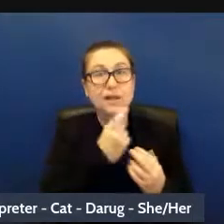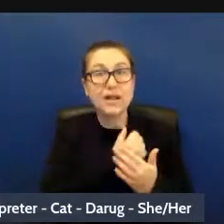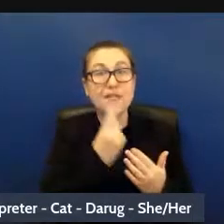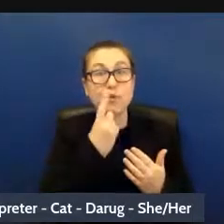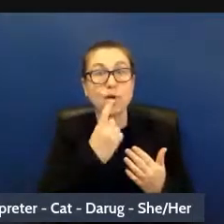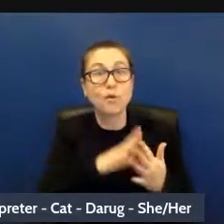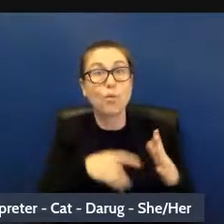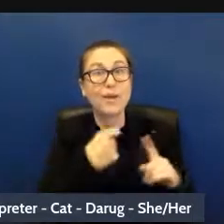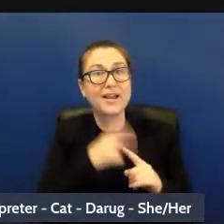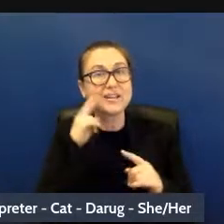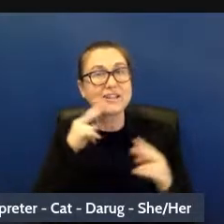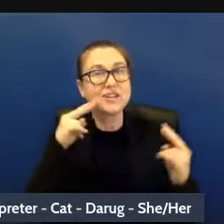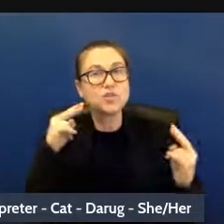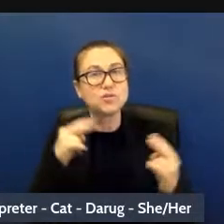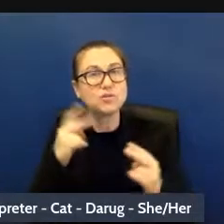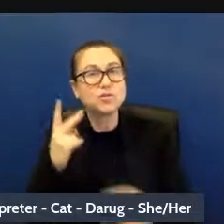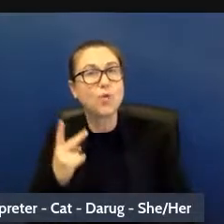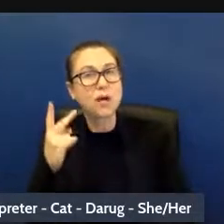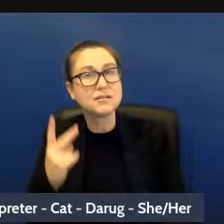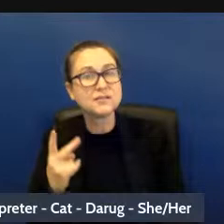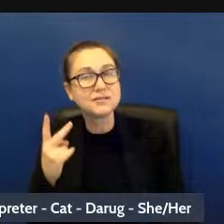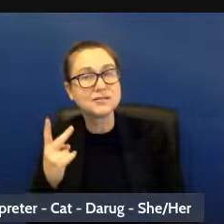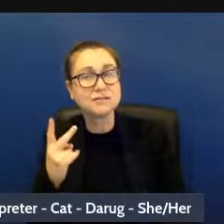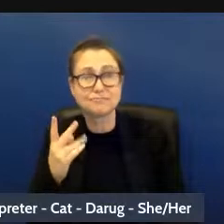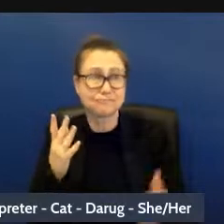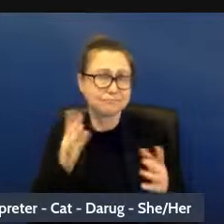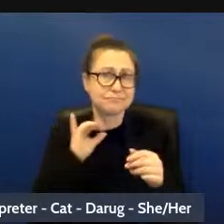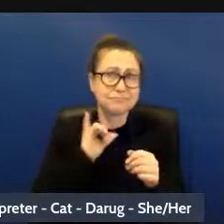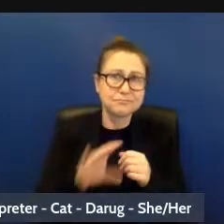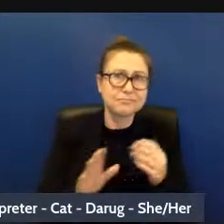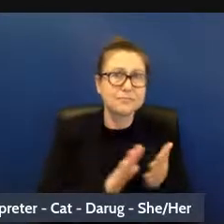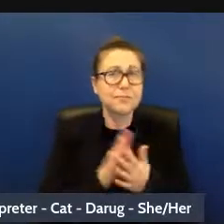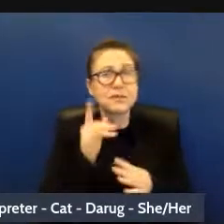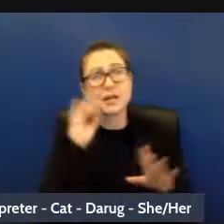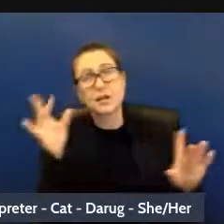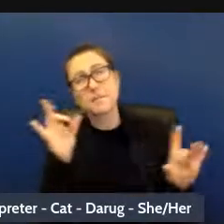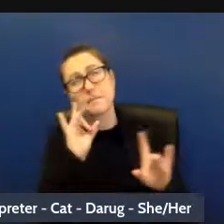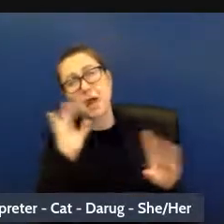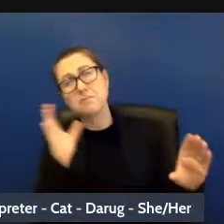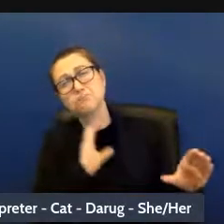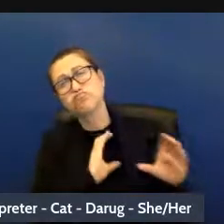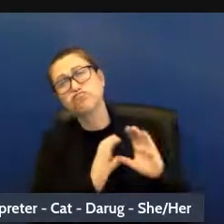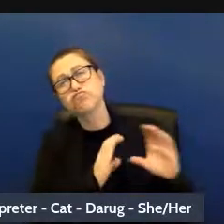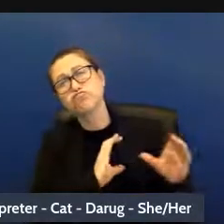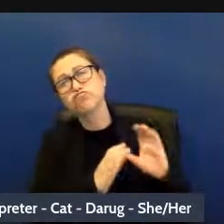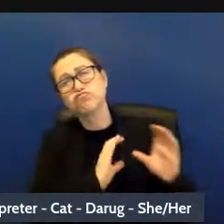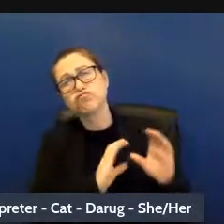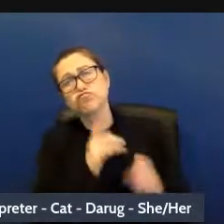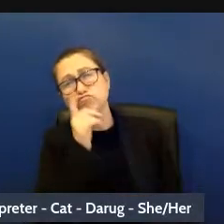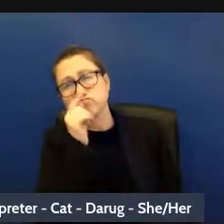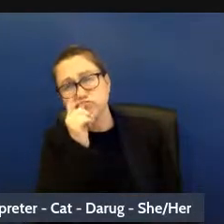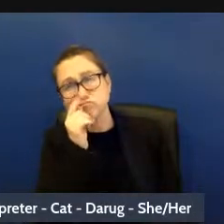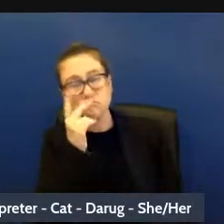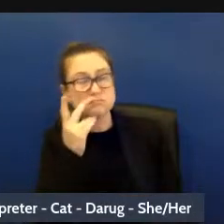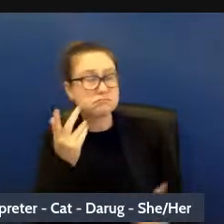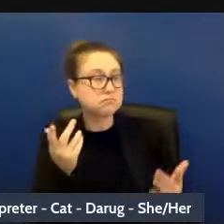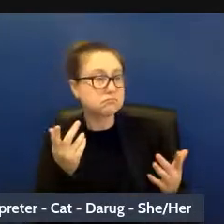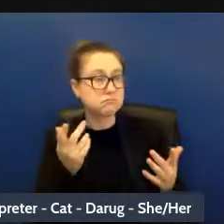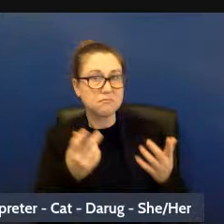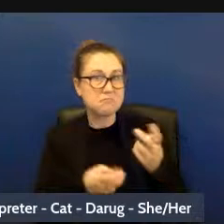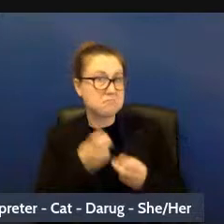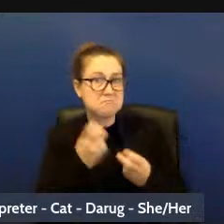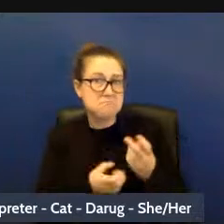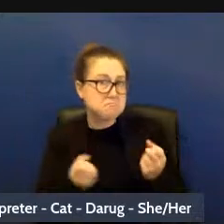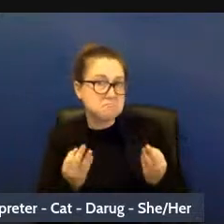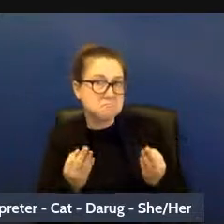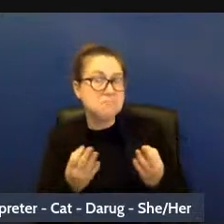it's been fantastic in terms of being able to communicate clearly. We haven't had any problems. The one thing I